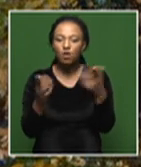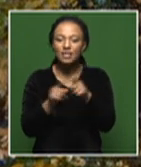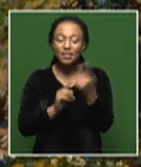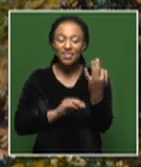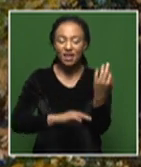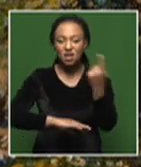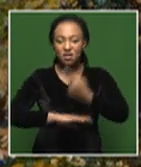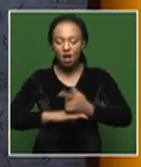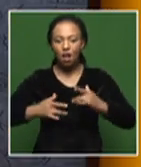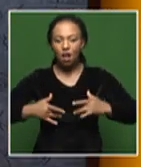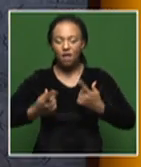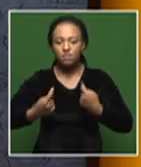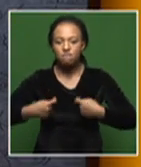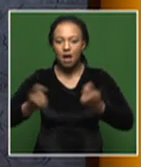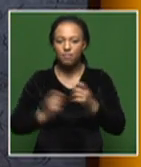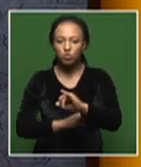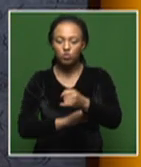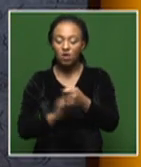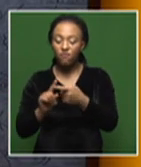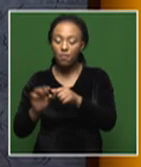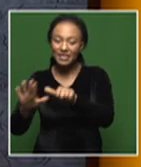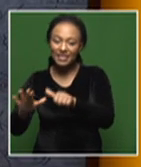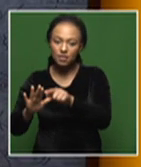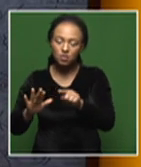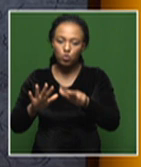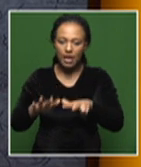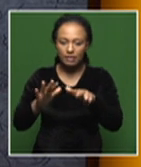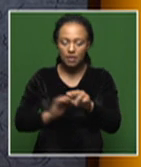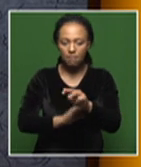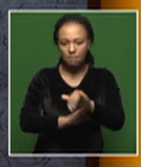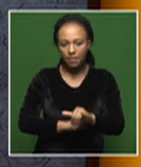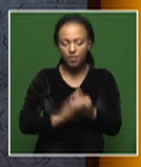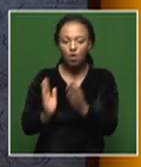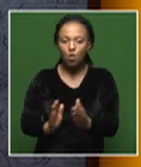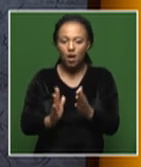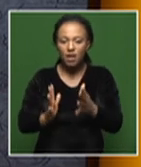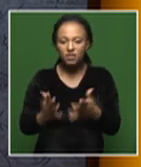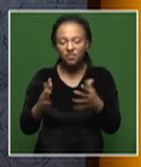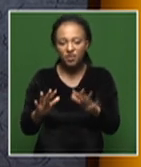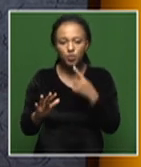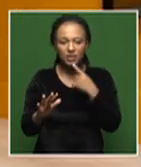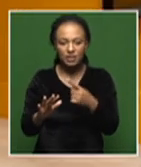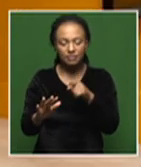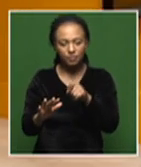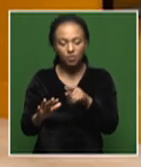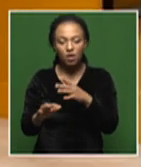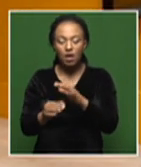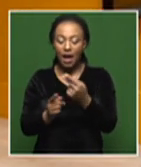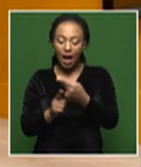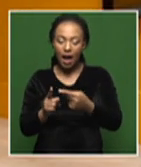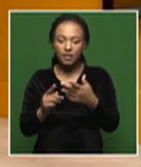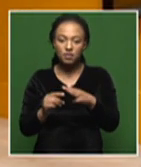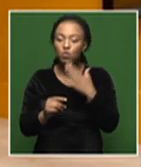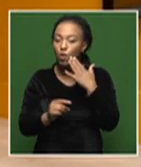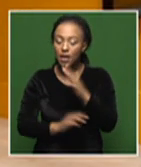live sale in Johannesburg from the 16th to the 18th of May. Organisers say a dedicated contemporary art session on Monday